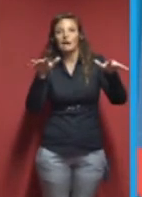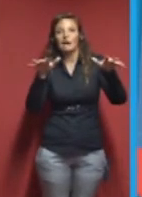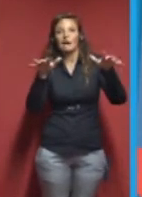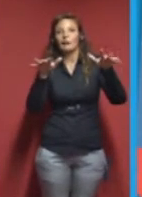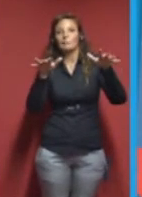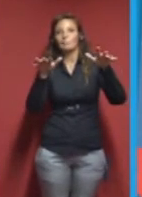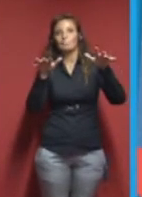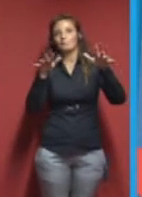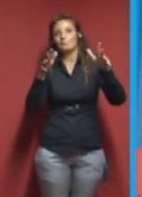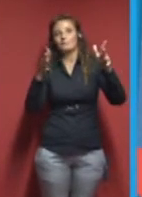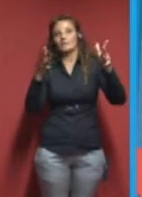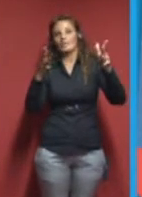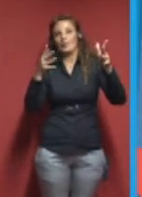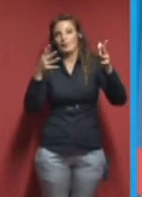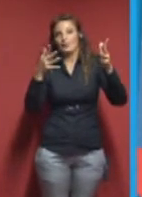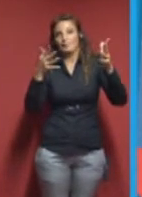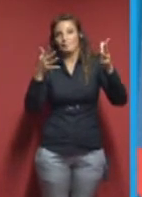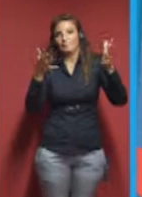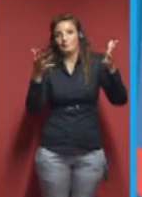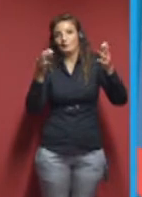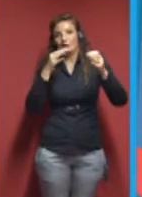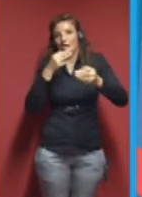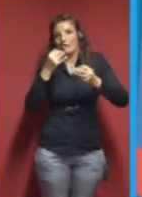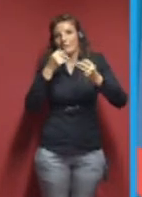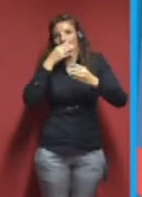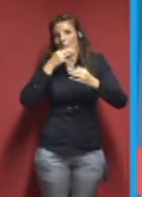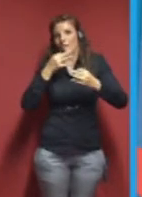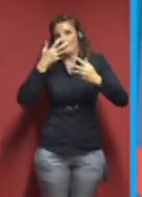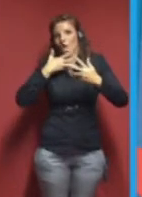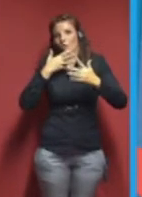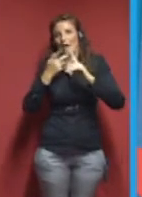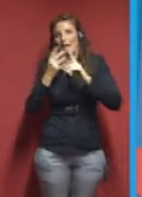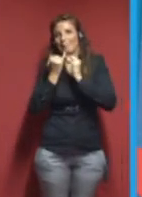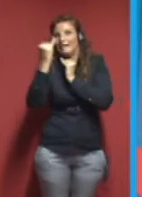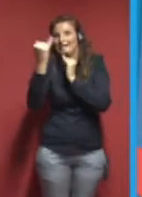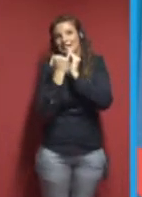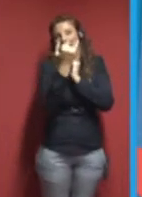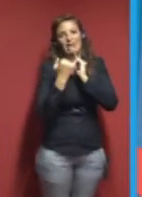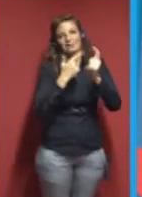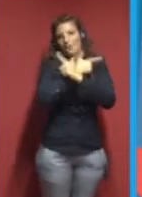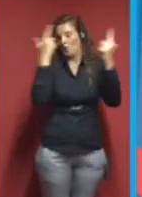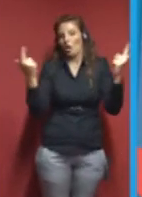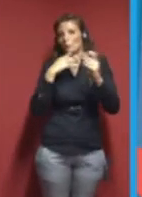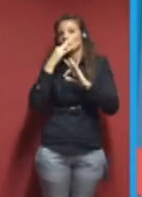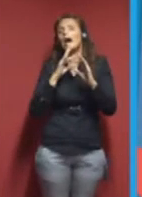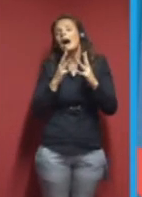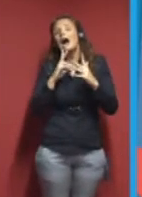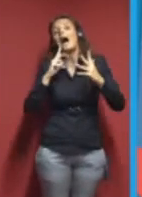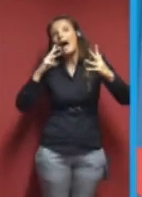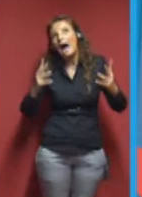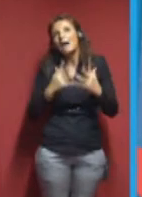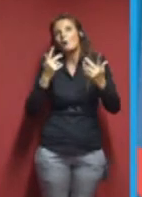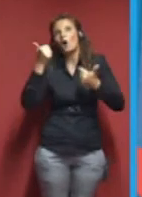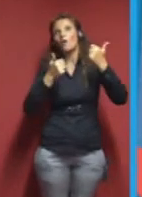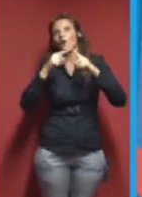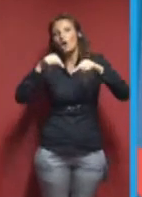source application for analyzing and visualizing supply chains. And this is the first step for designing supply chains.